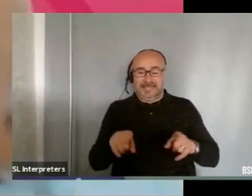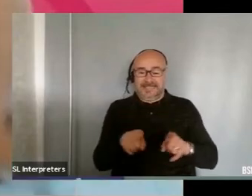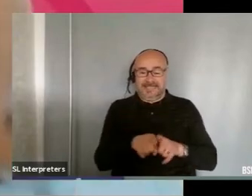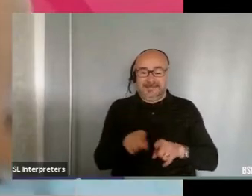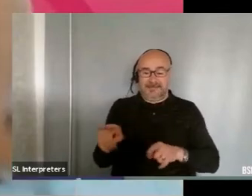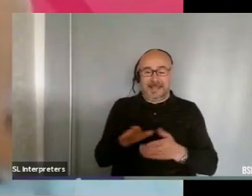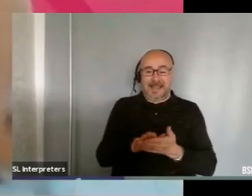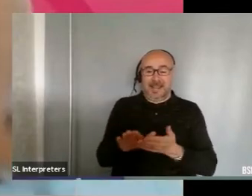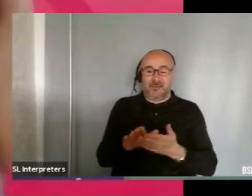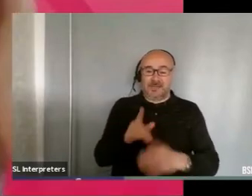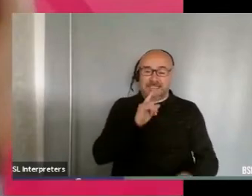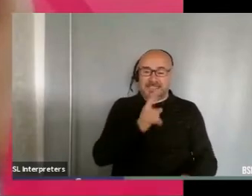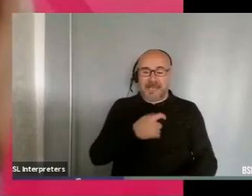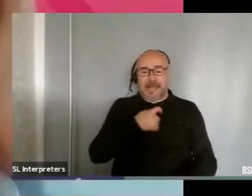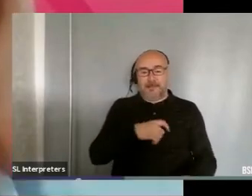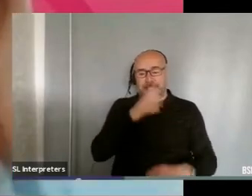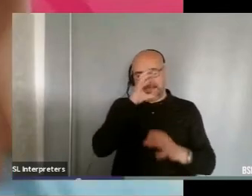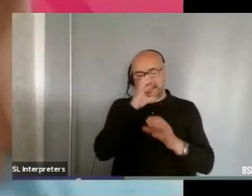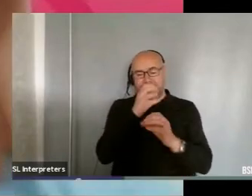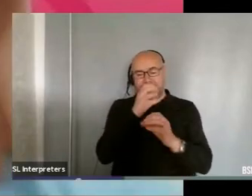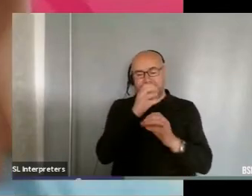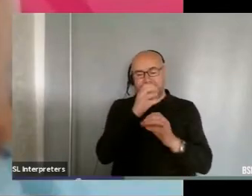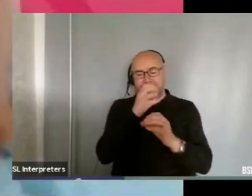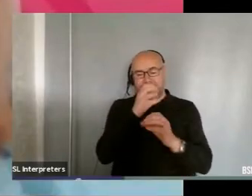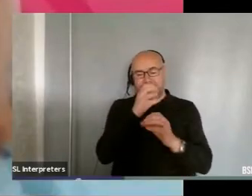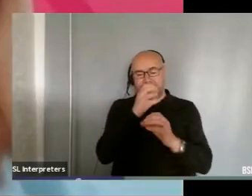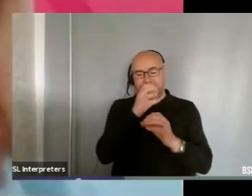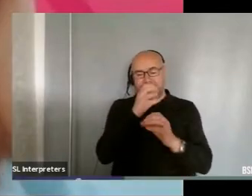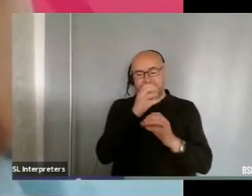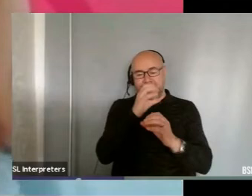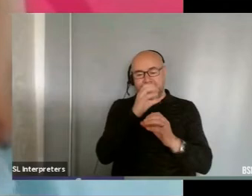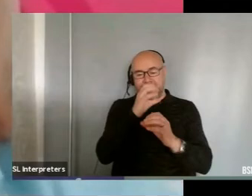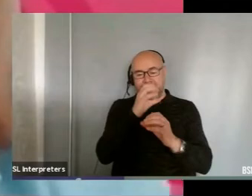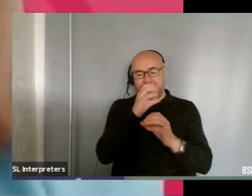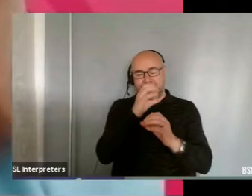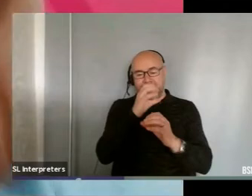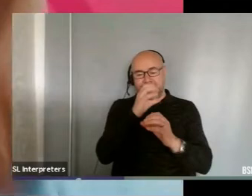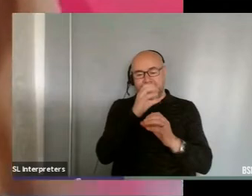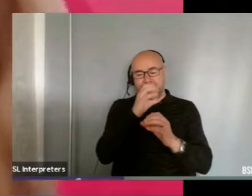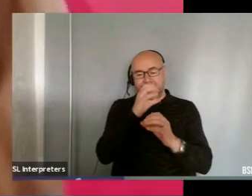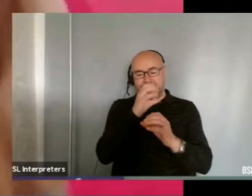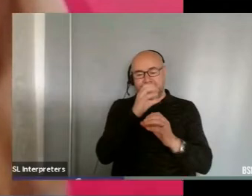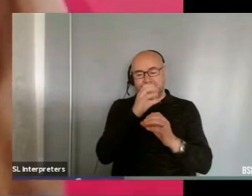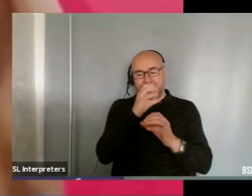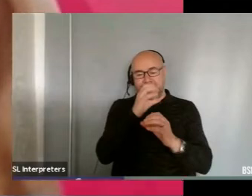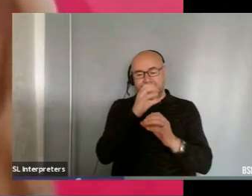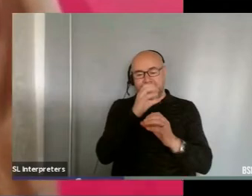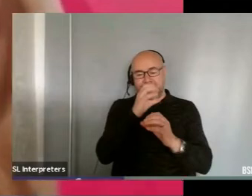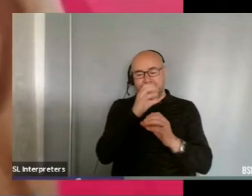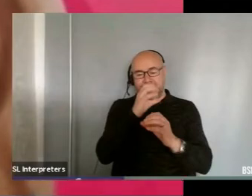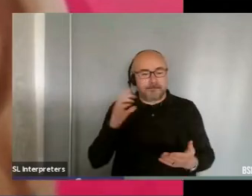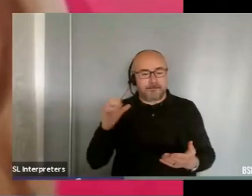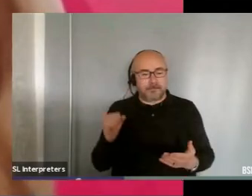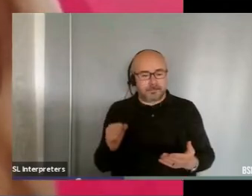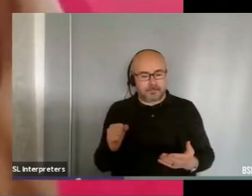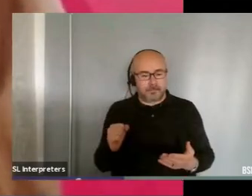about there too is so important to us. So I'm really looking forward to your presentation. So without any further ado from